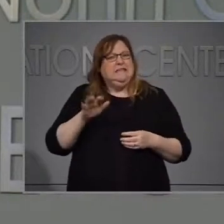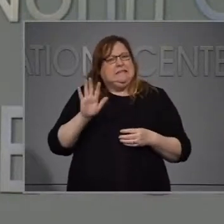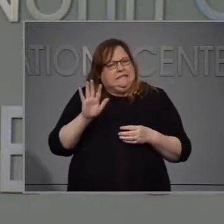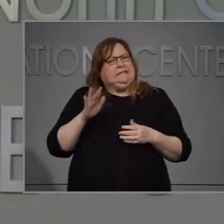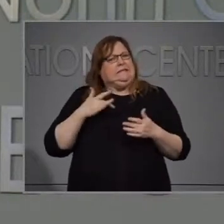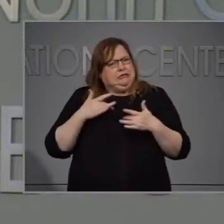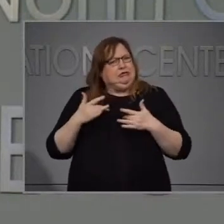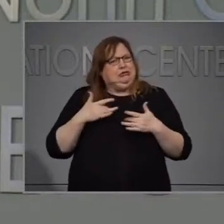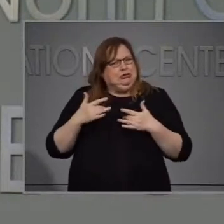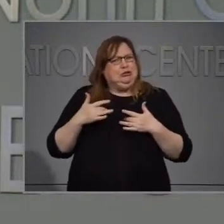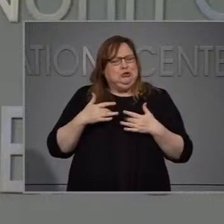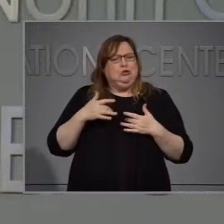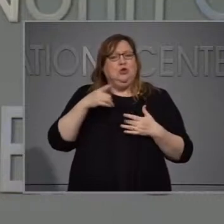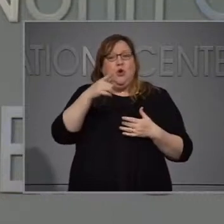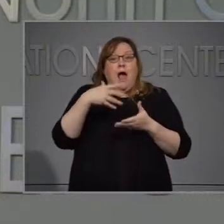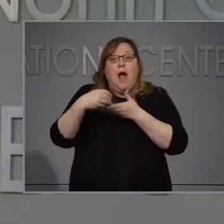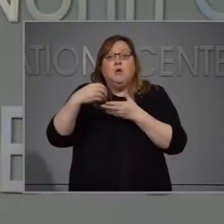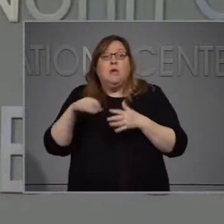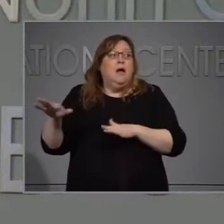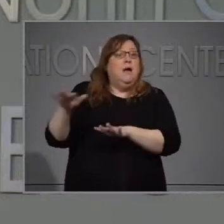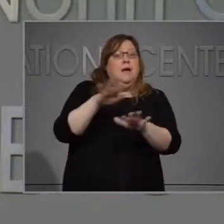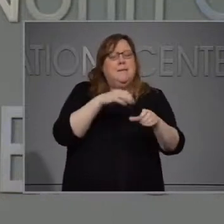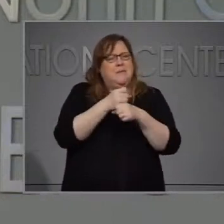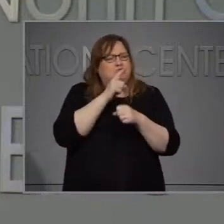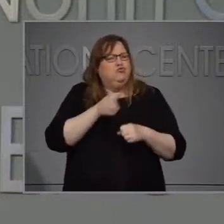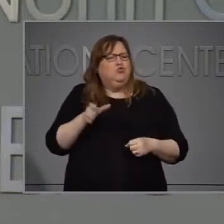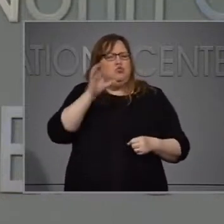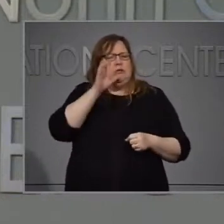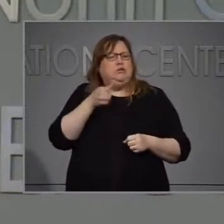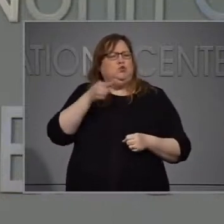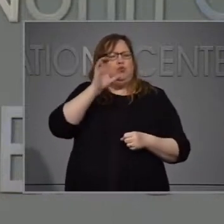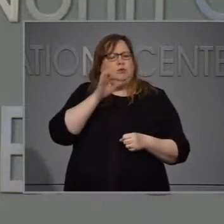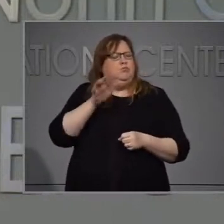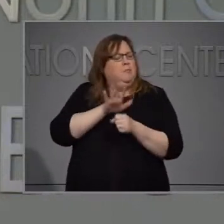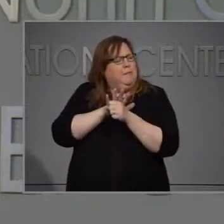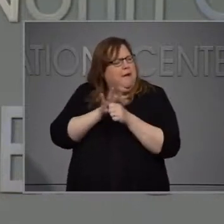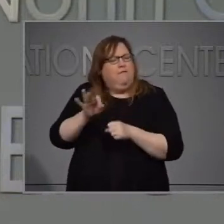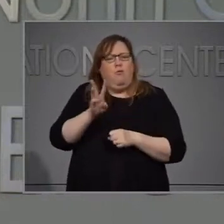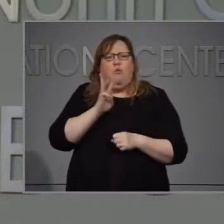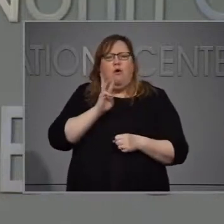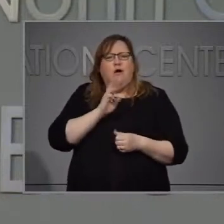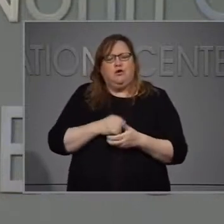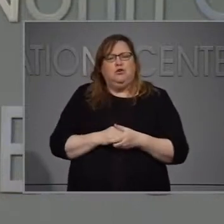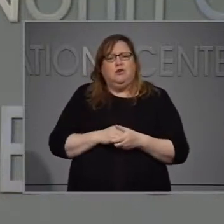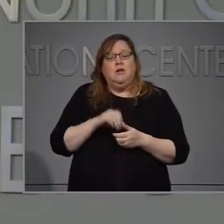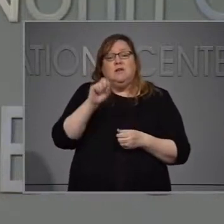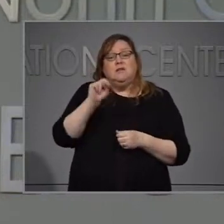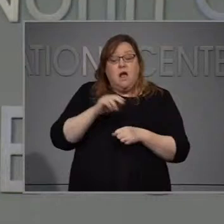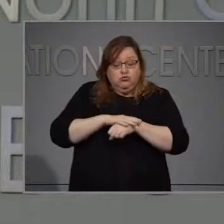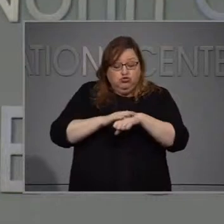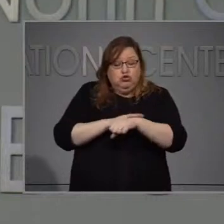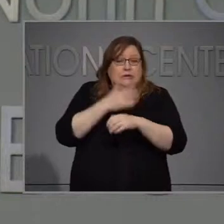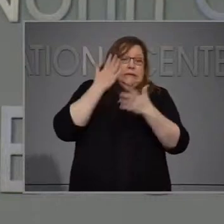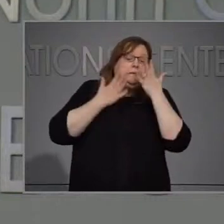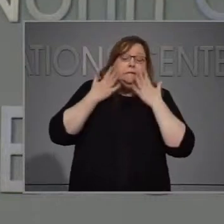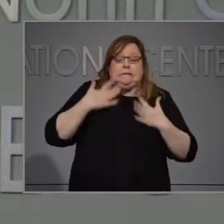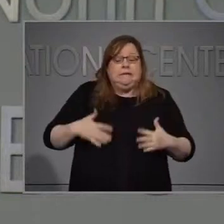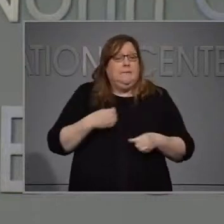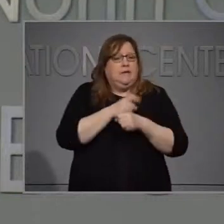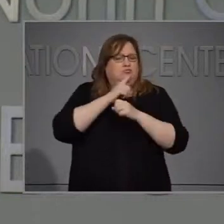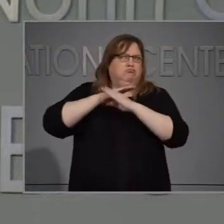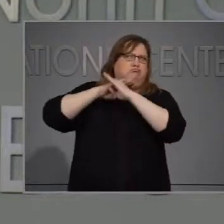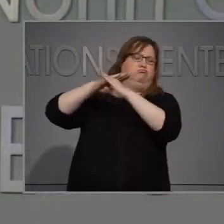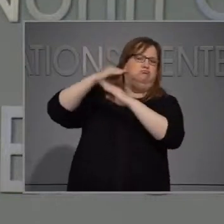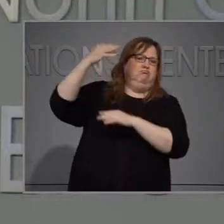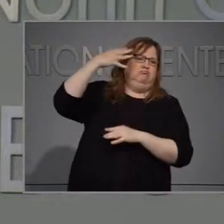be enjoying the outdoors, please stay hydrated by drinking plenty of water, use sunscreen, and beware of heat exhaustion. If